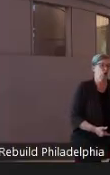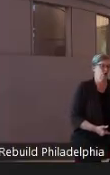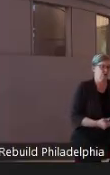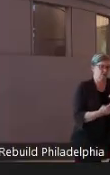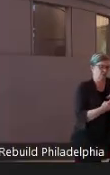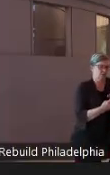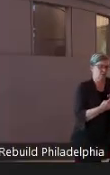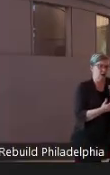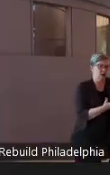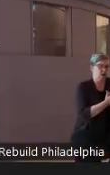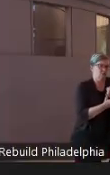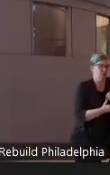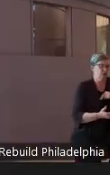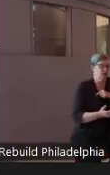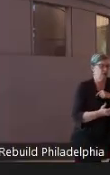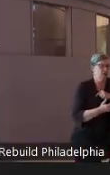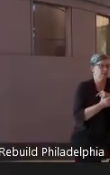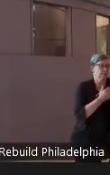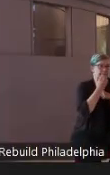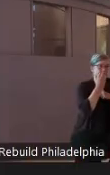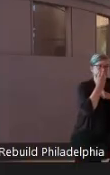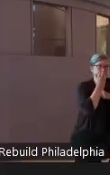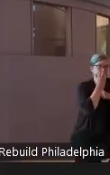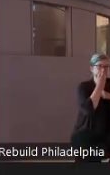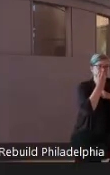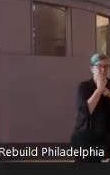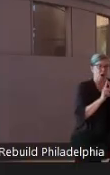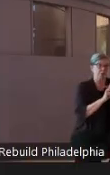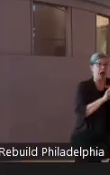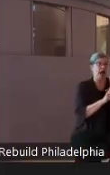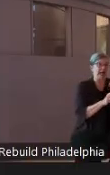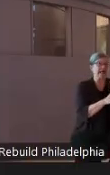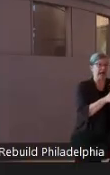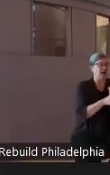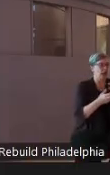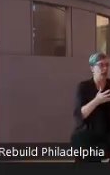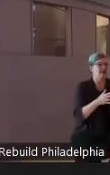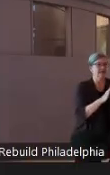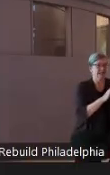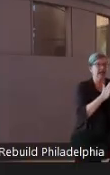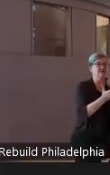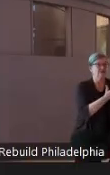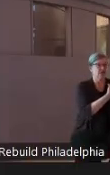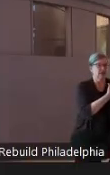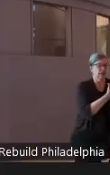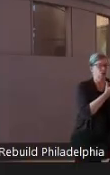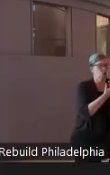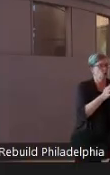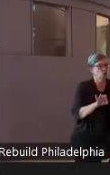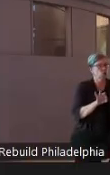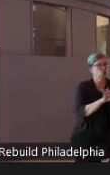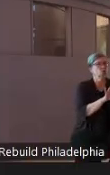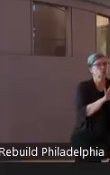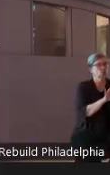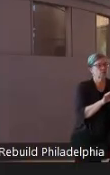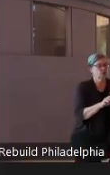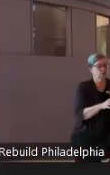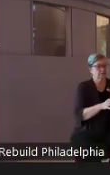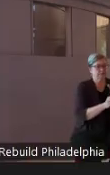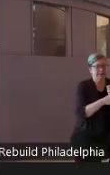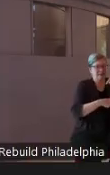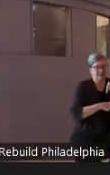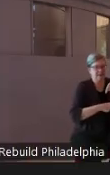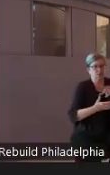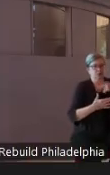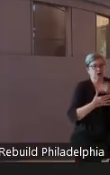us to apply for and secure a lot of state funding that was critical in making this project